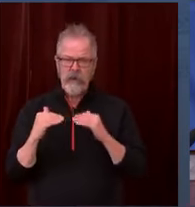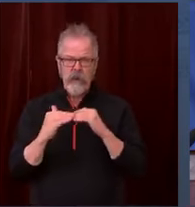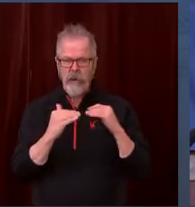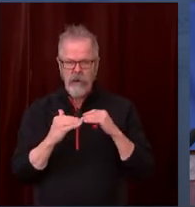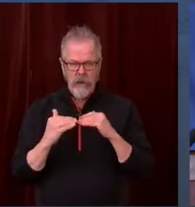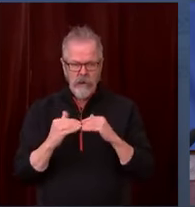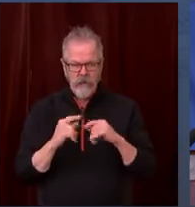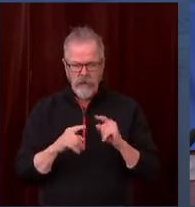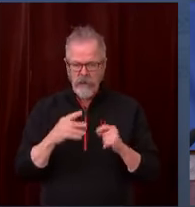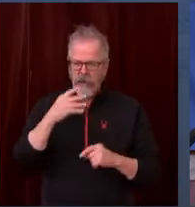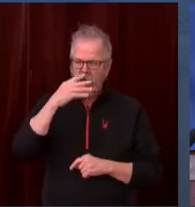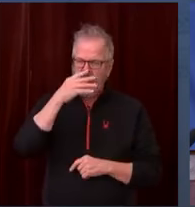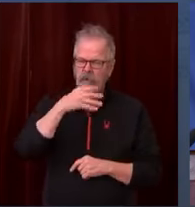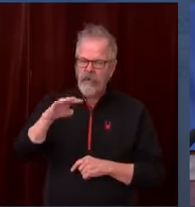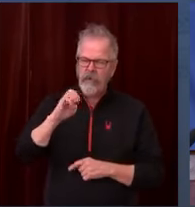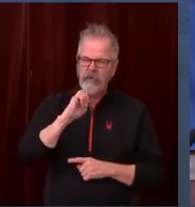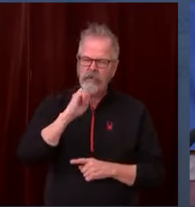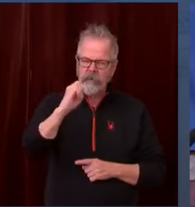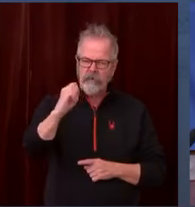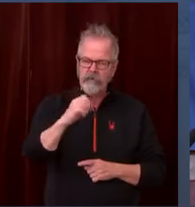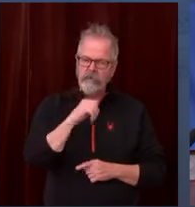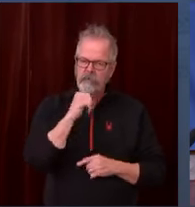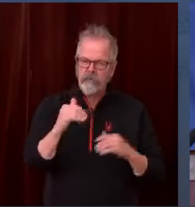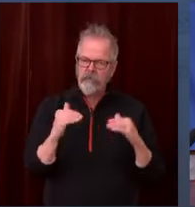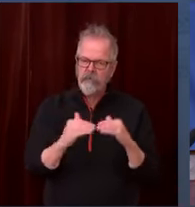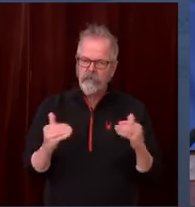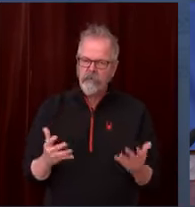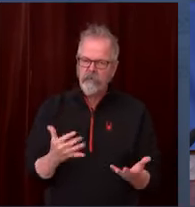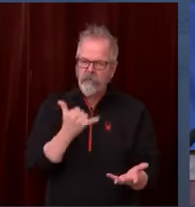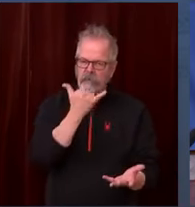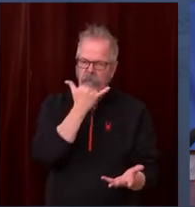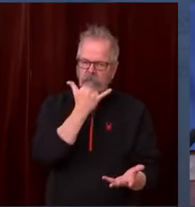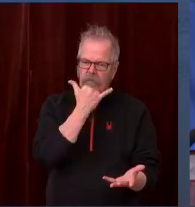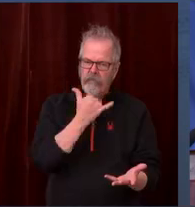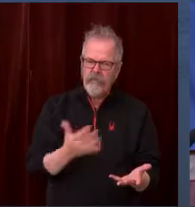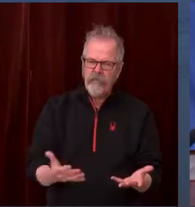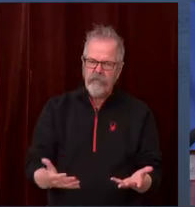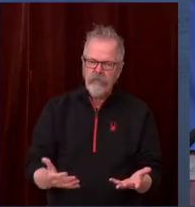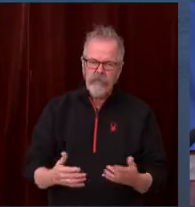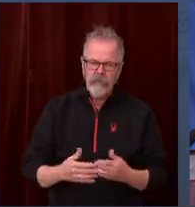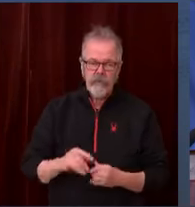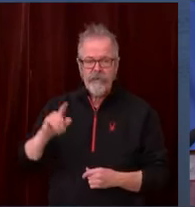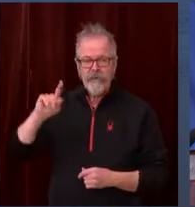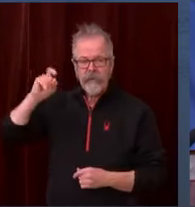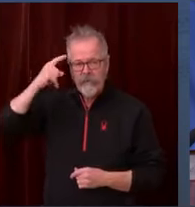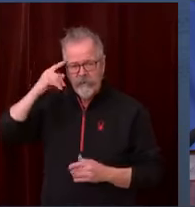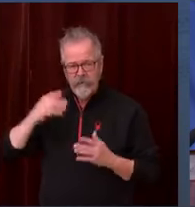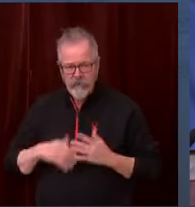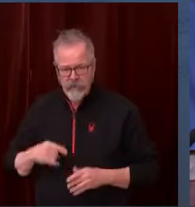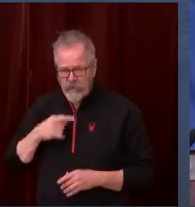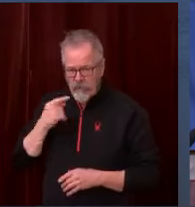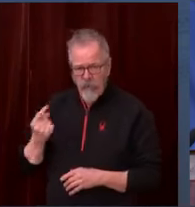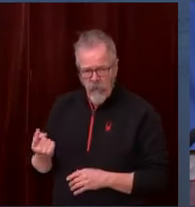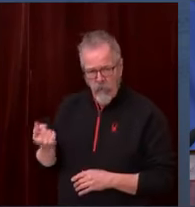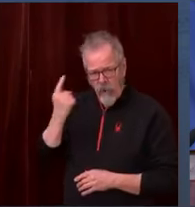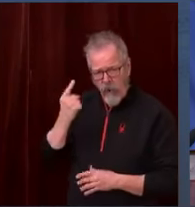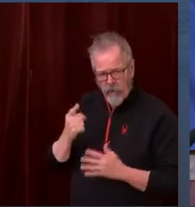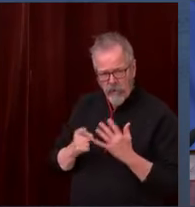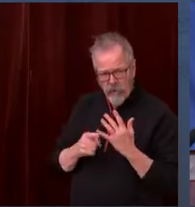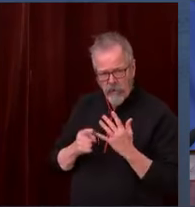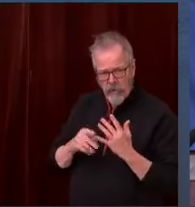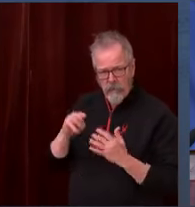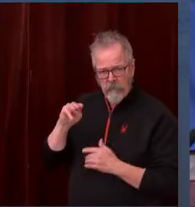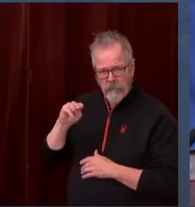Am I wrong on this map? Miller Park is Miles Stomping Grounds of Yakima is one place that's included. And